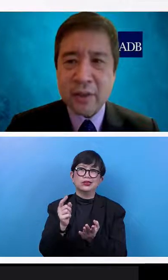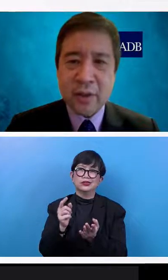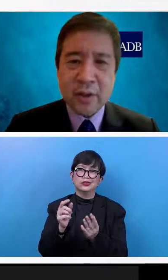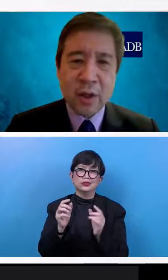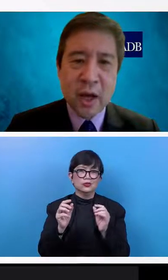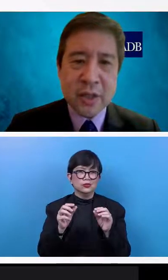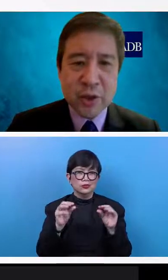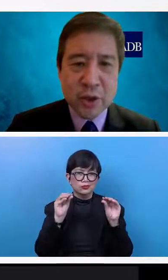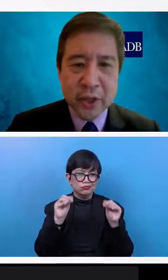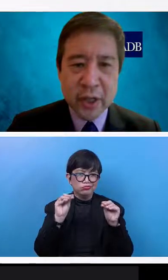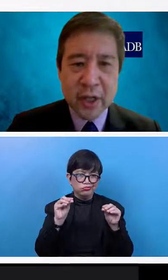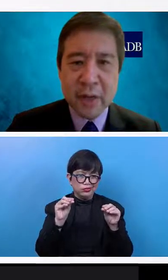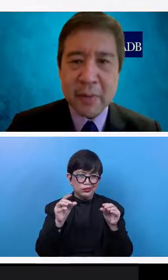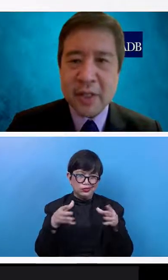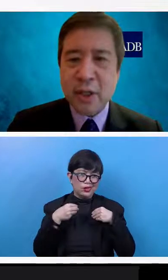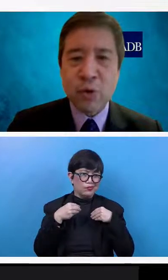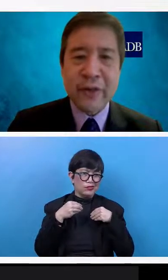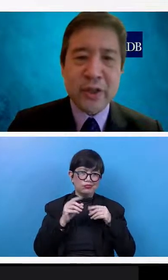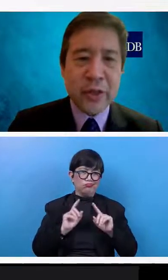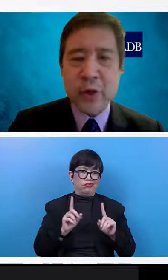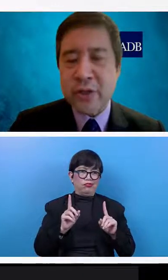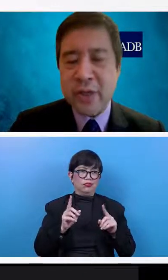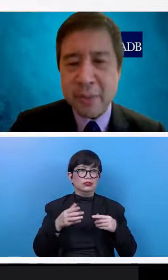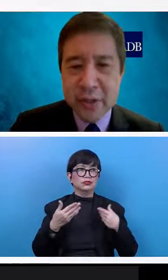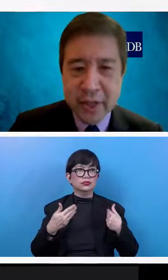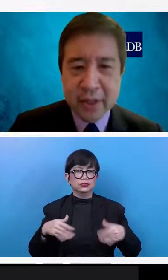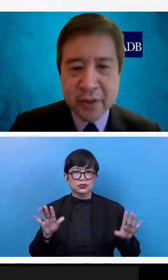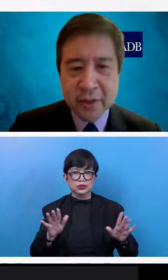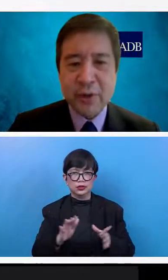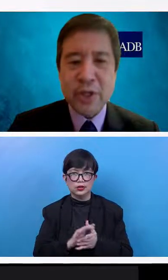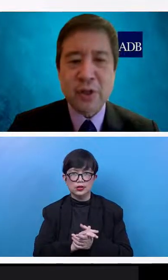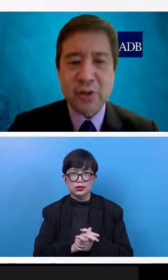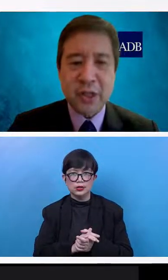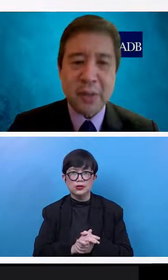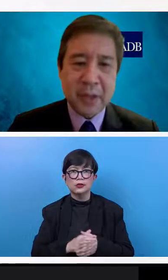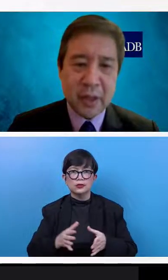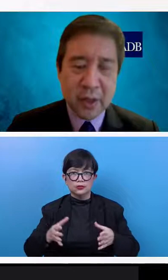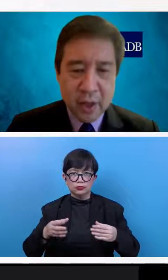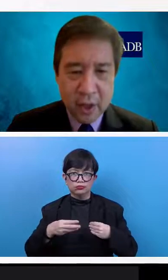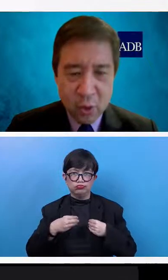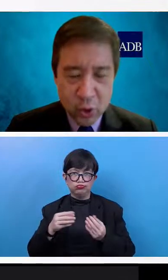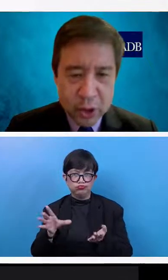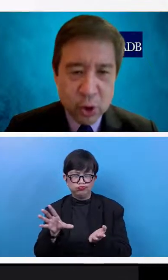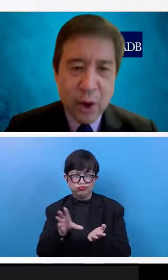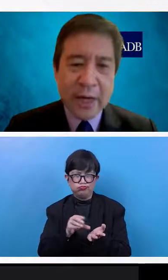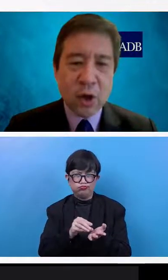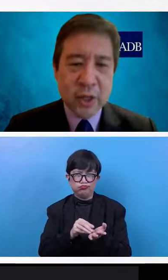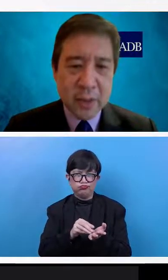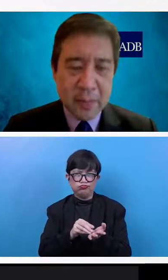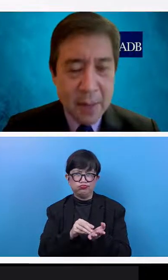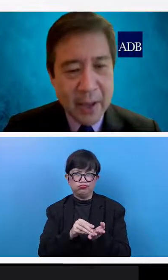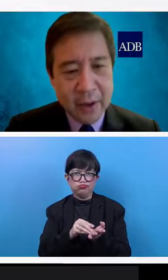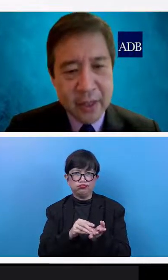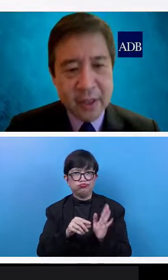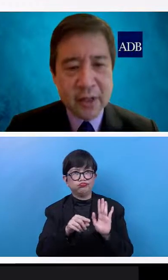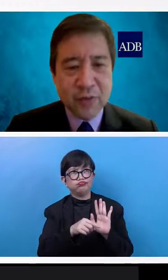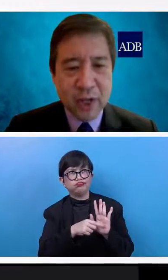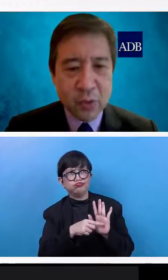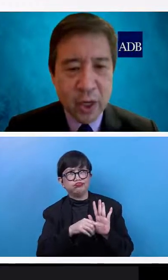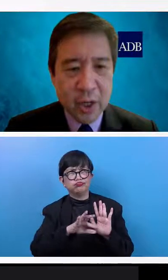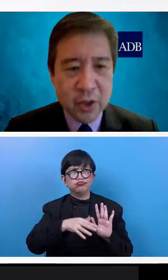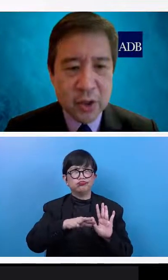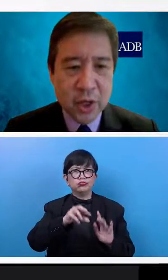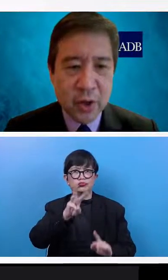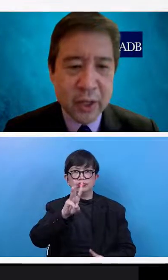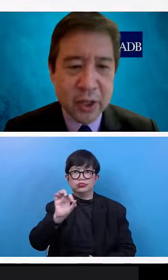that the lost future income is equivalent to 13% of regional GDP, which is quite a large amount. And in this figure,